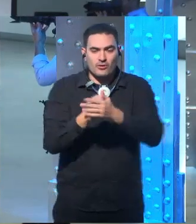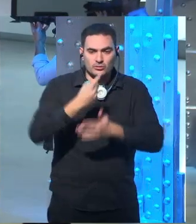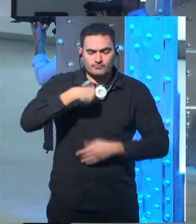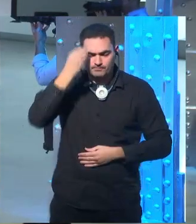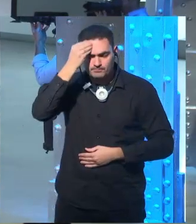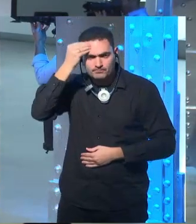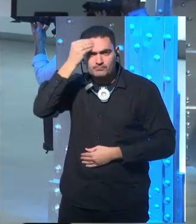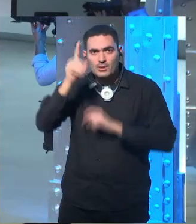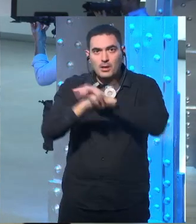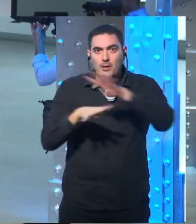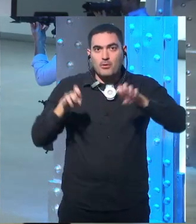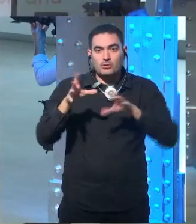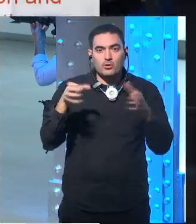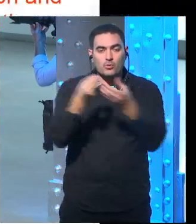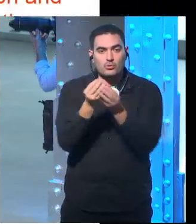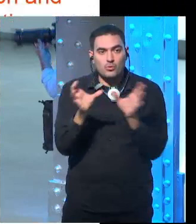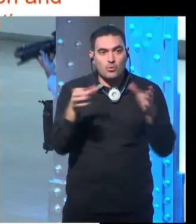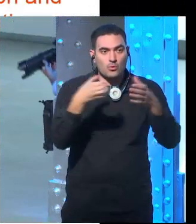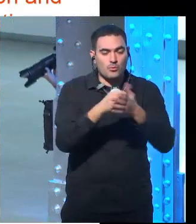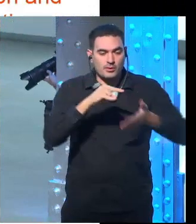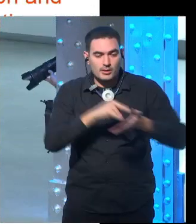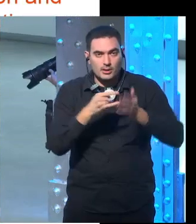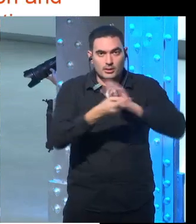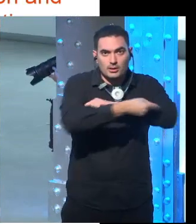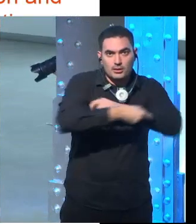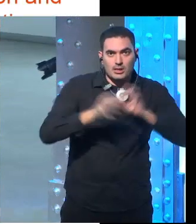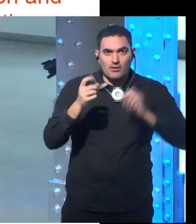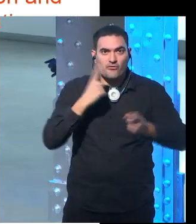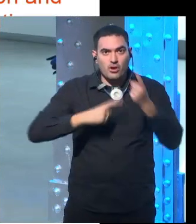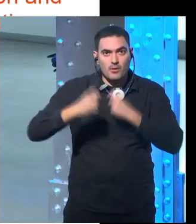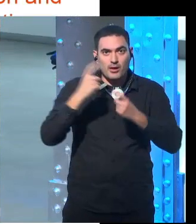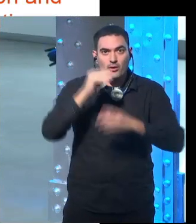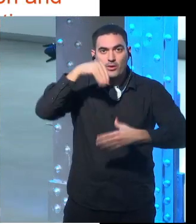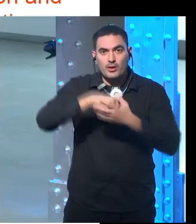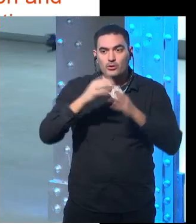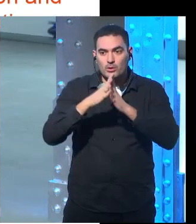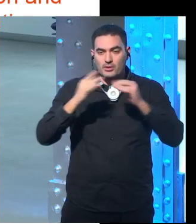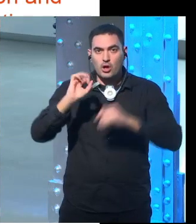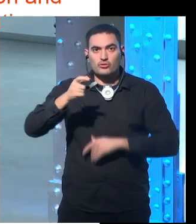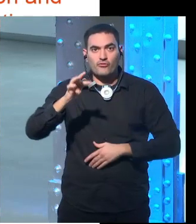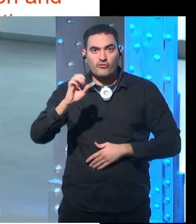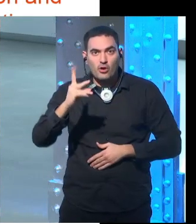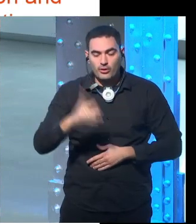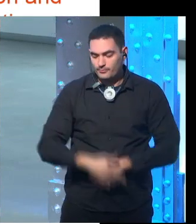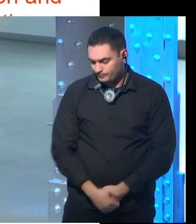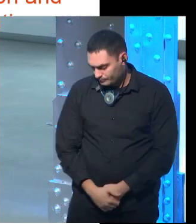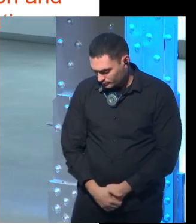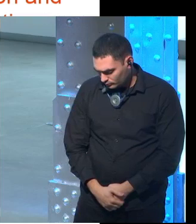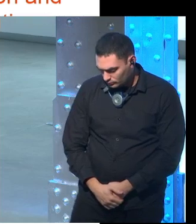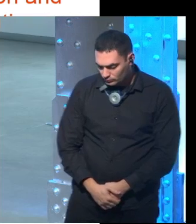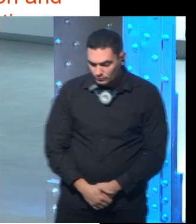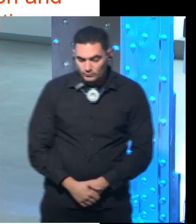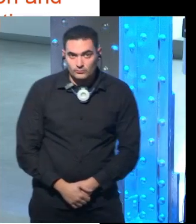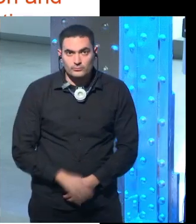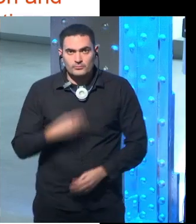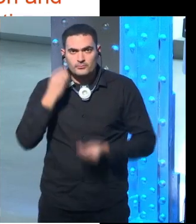group of information engineers at Oxford University, which is, well, if computers are better than us at all of